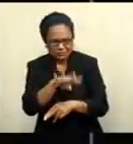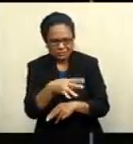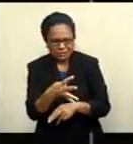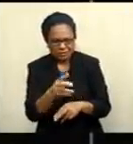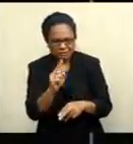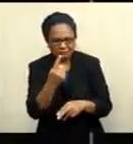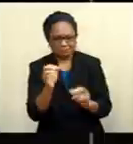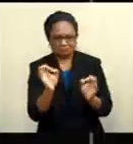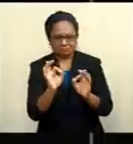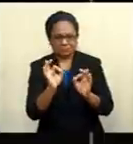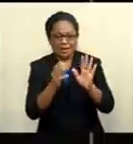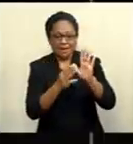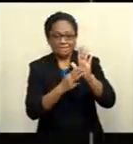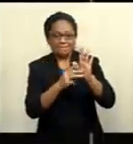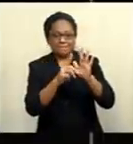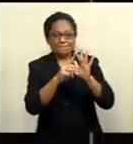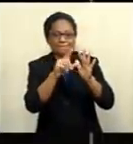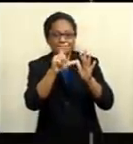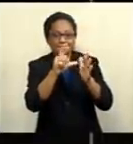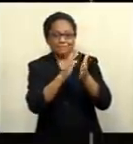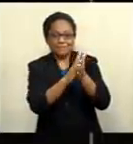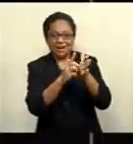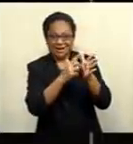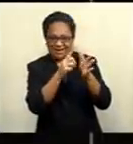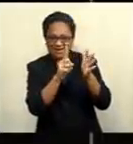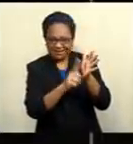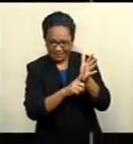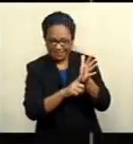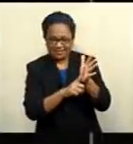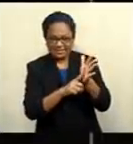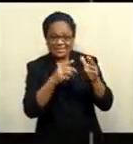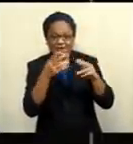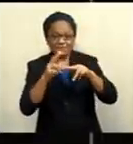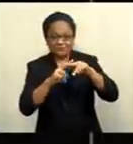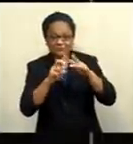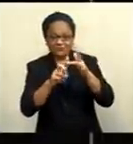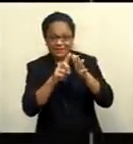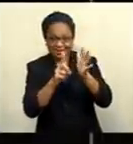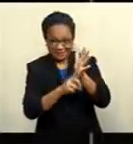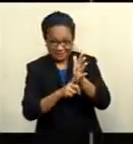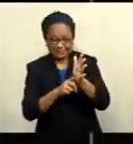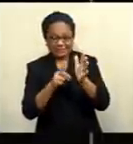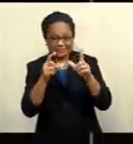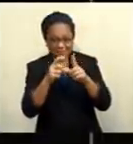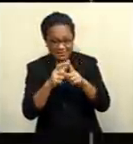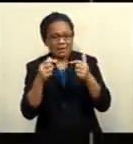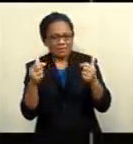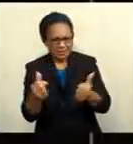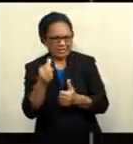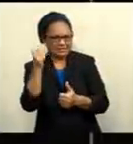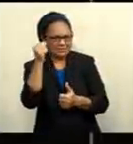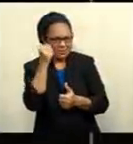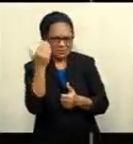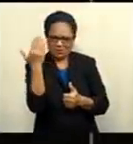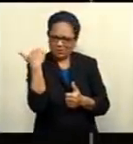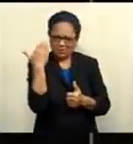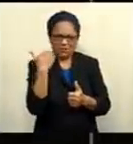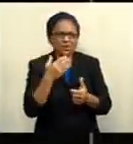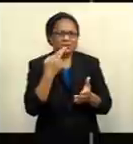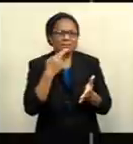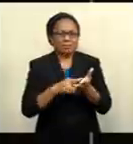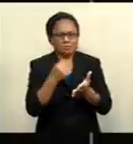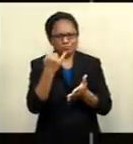Field has been known to publish articles which are factually incorrect and lack official corroboration. In a recent